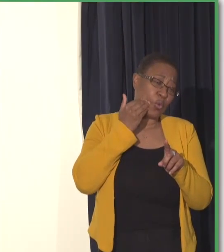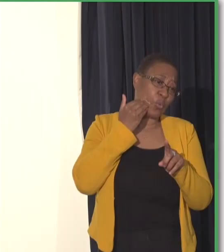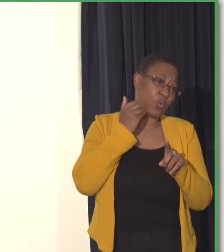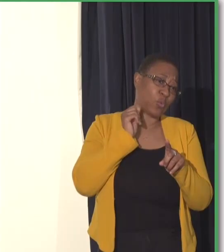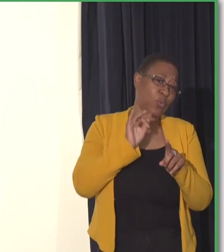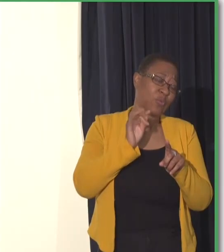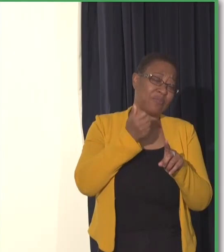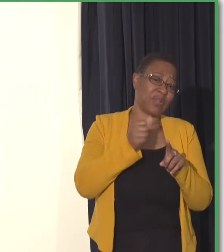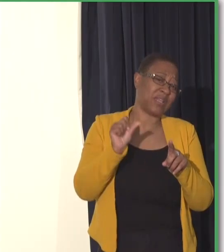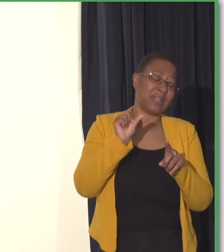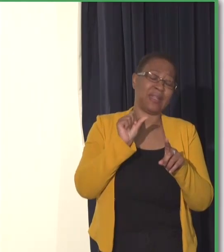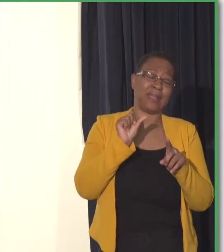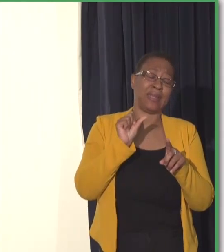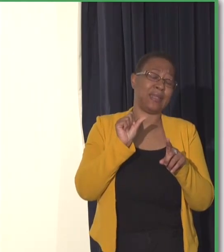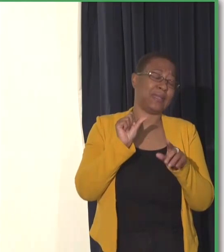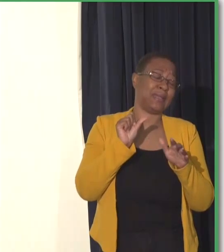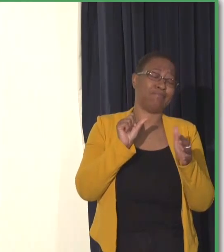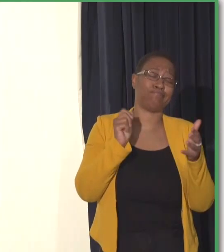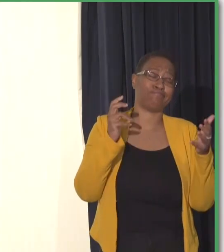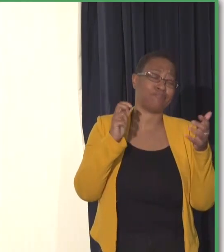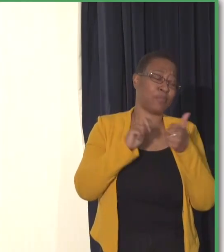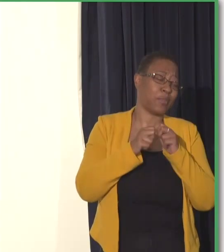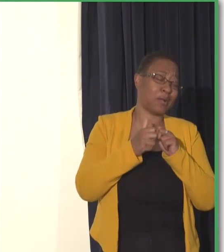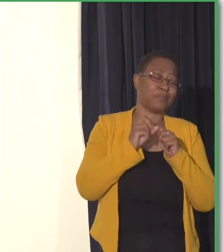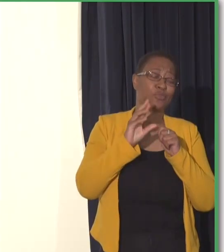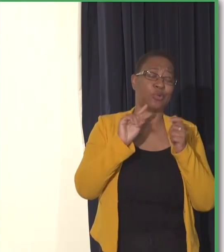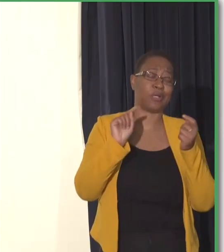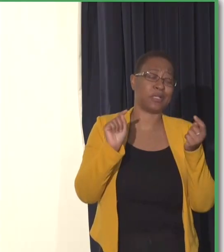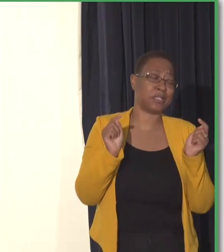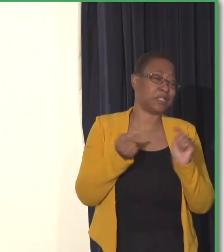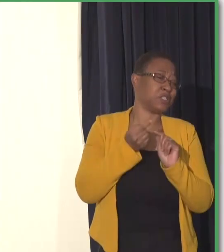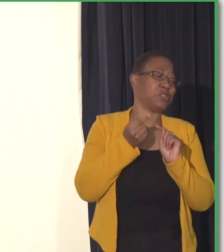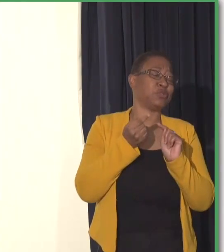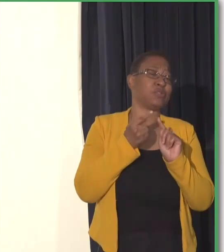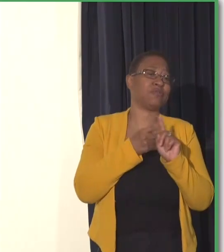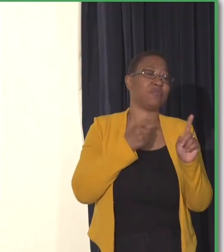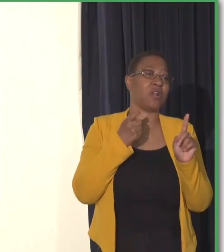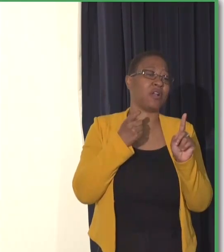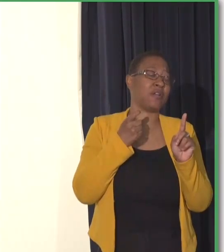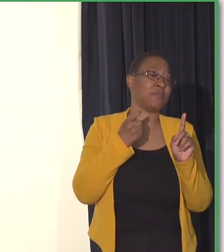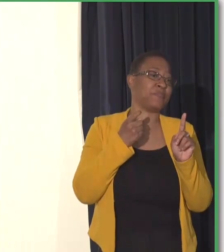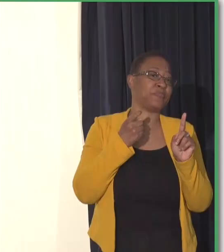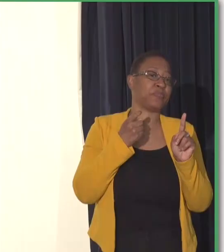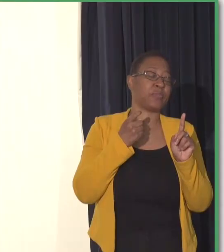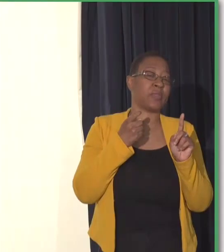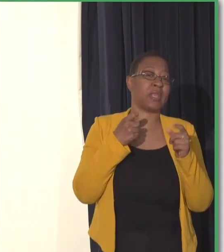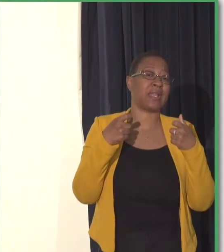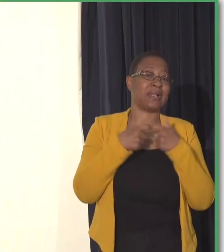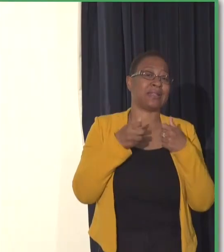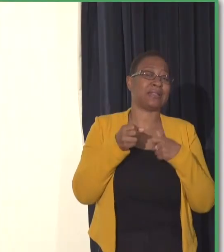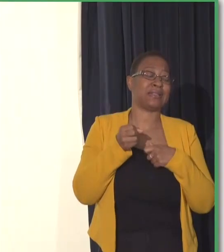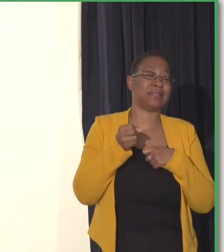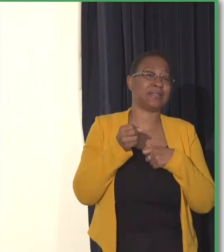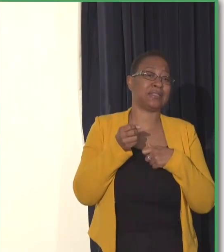any problems or injuries from taser